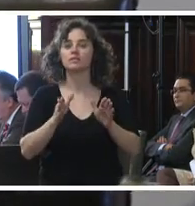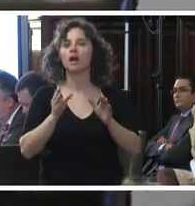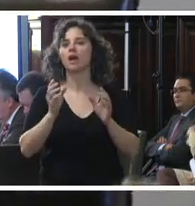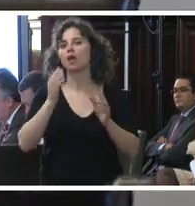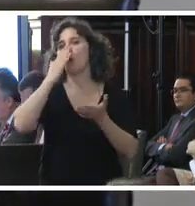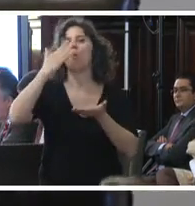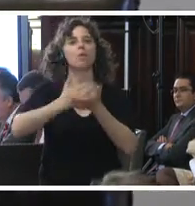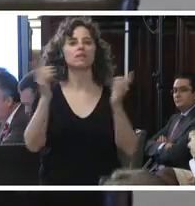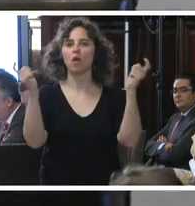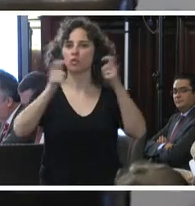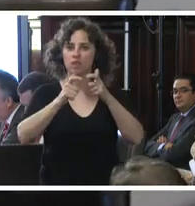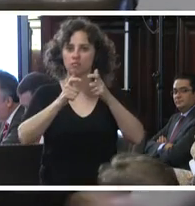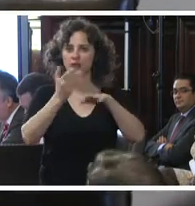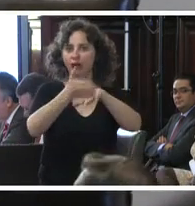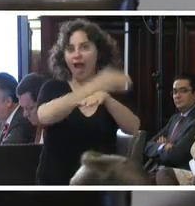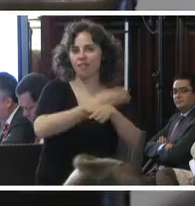lunch.